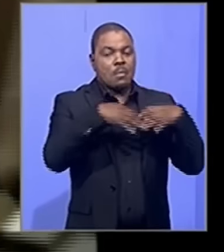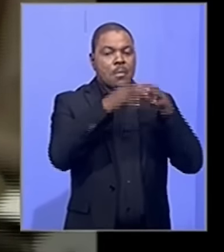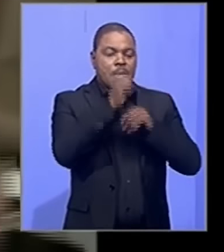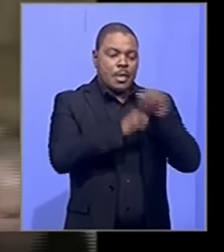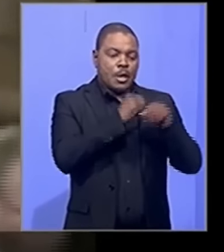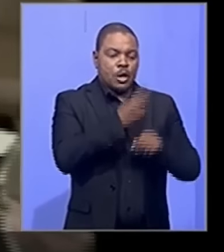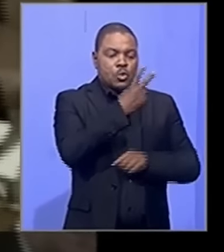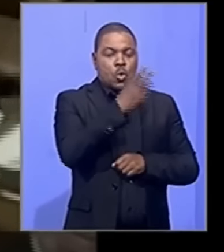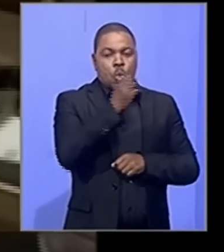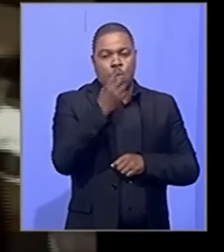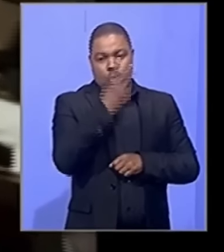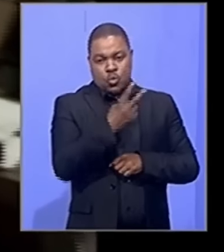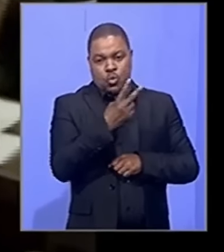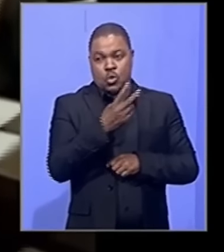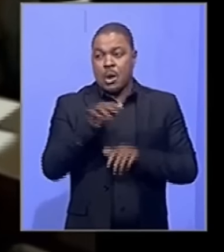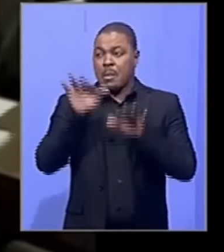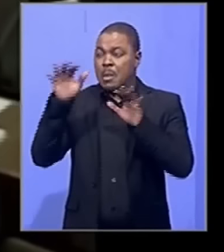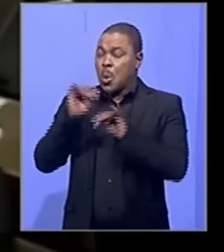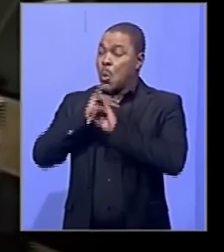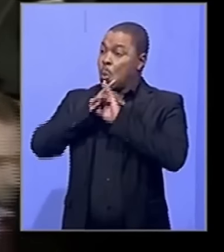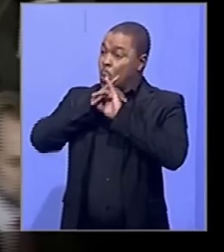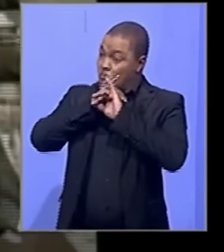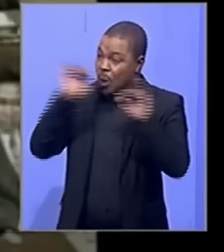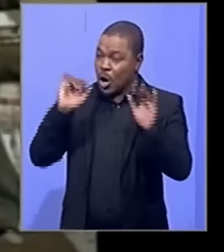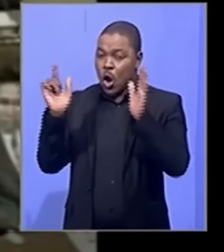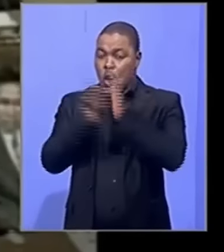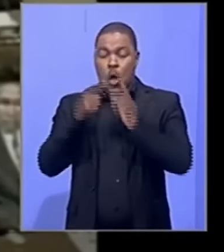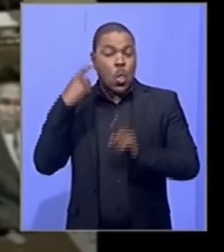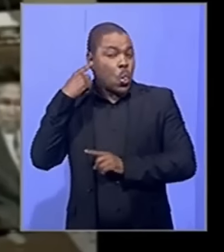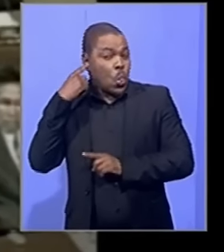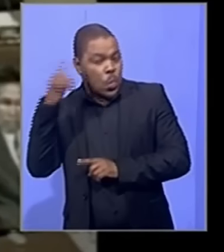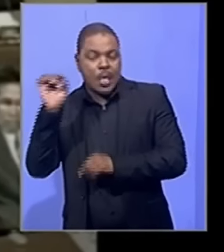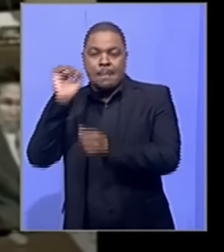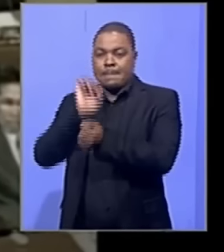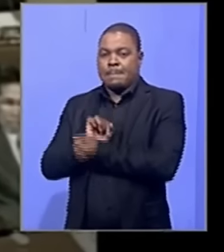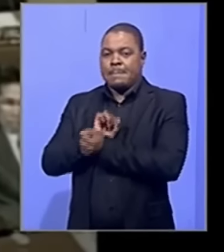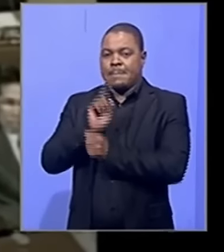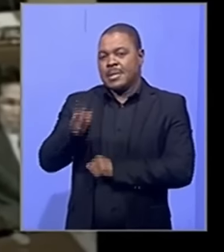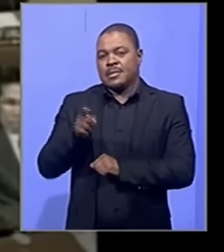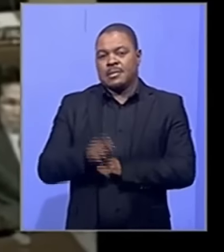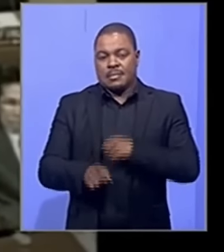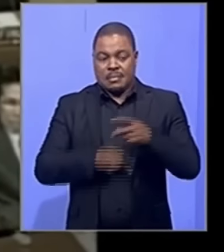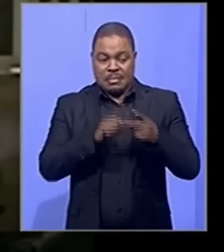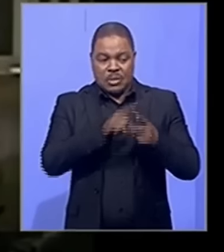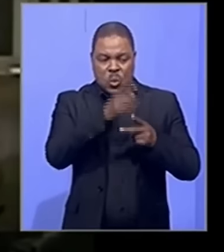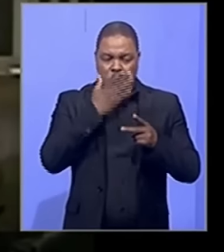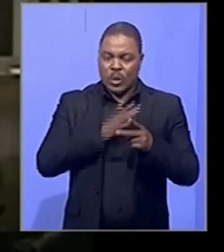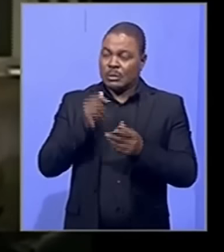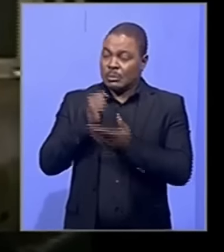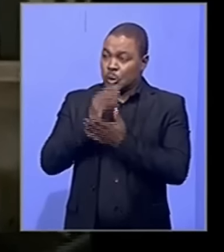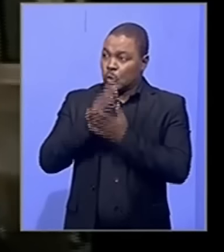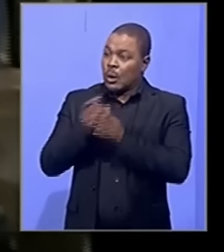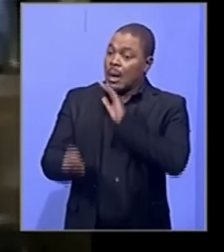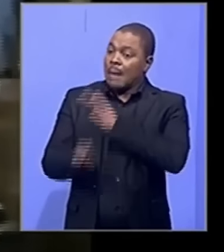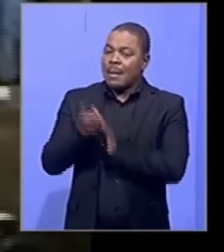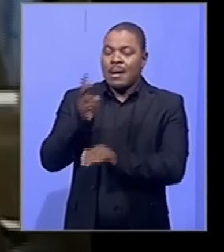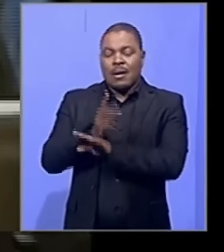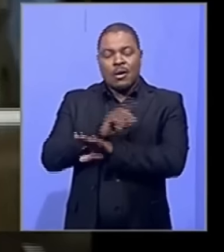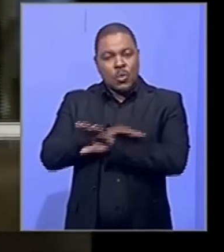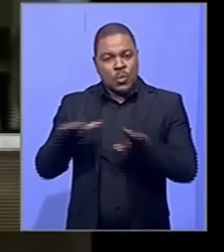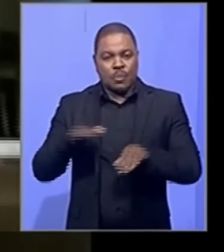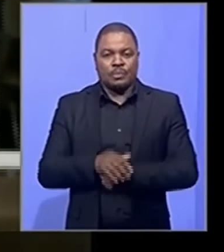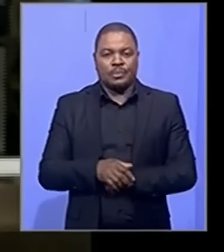fuputsa le ho ahlola batho ba entseng ditlolo tse mpempe tsa molao le boetse le batla ho thibela ditlolo tsena ho etsala hape. The court's